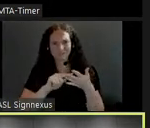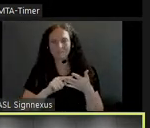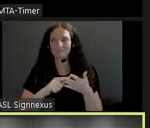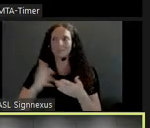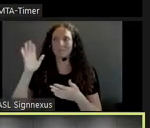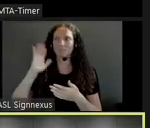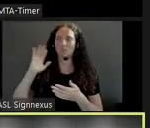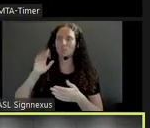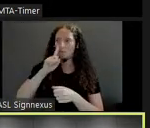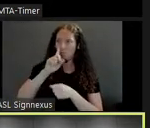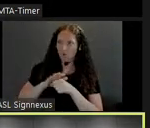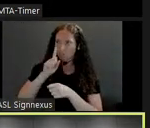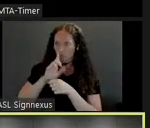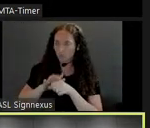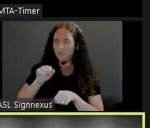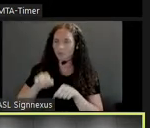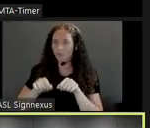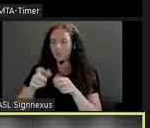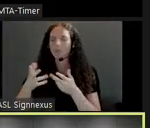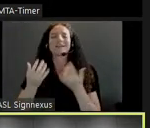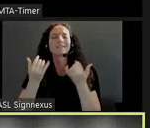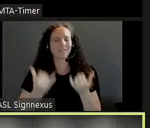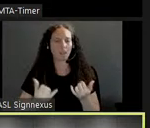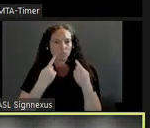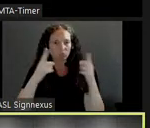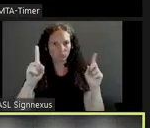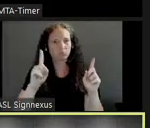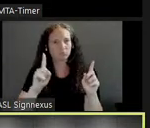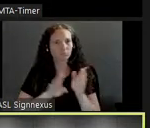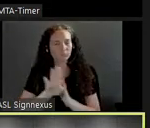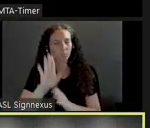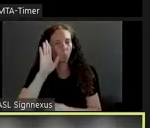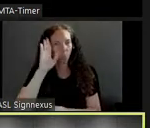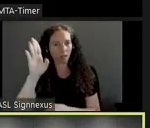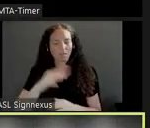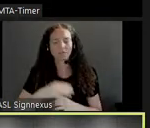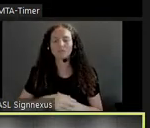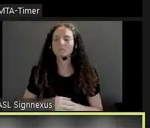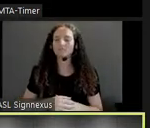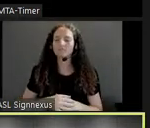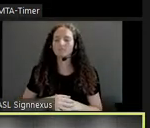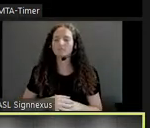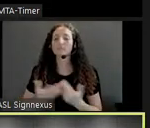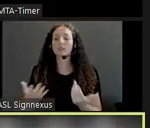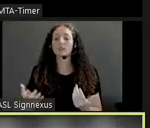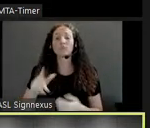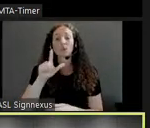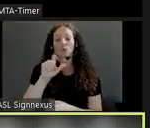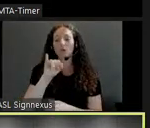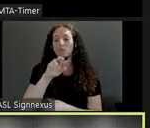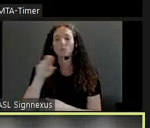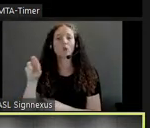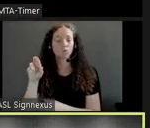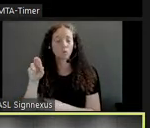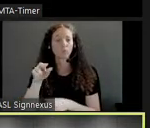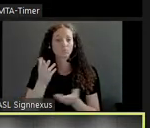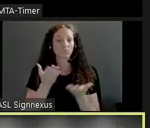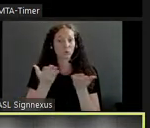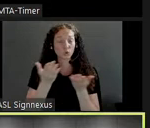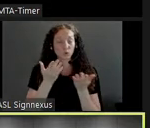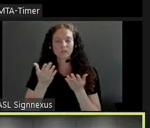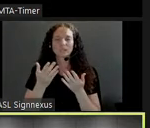are about to come to reality. Constraints that have long put a ceiling on how much service the Long Island Railroad can operate are falling